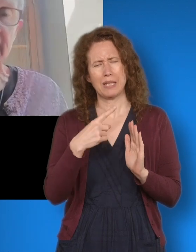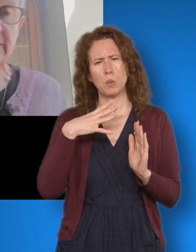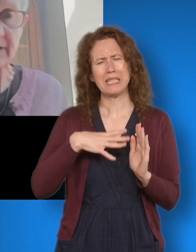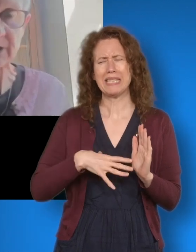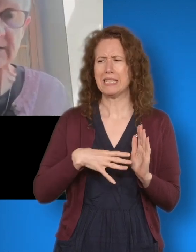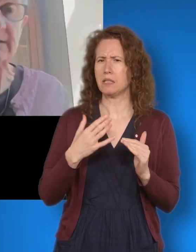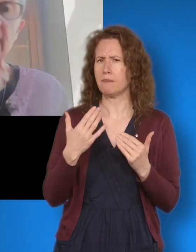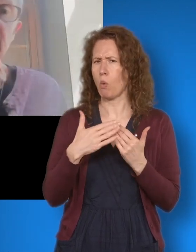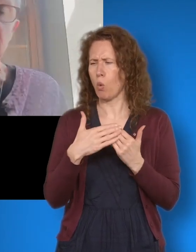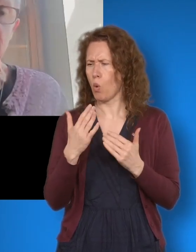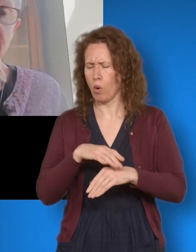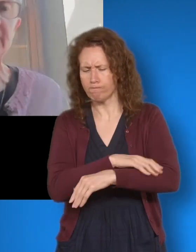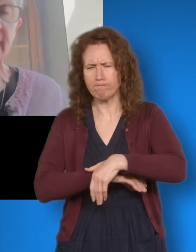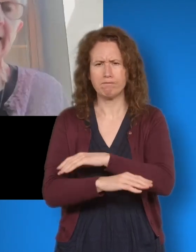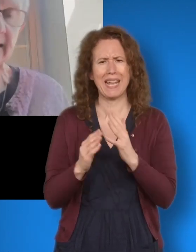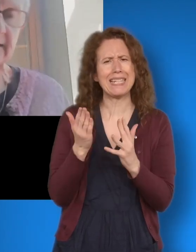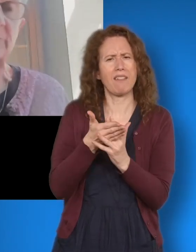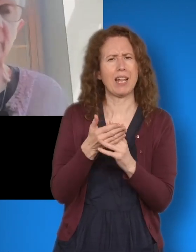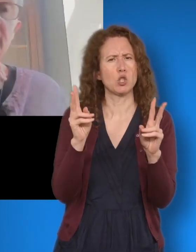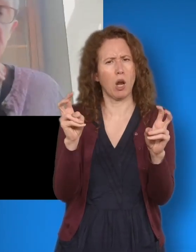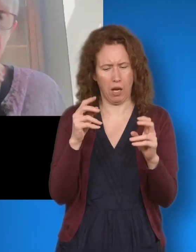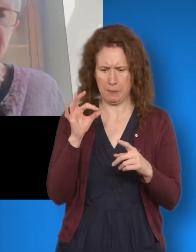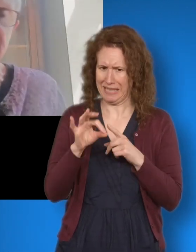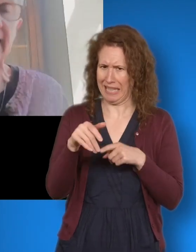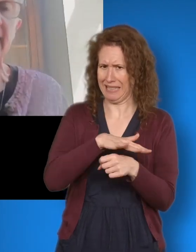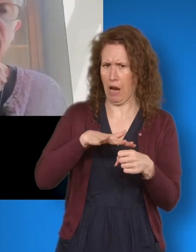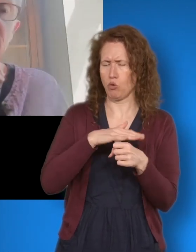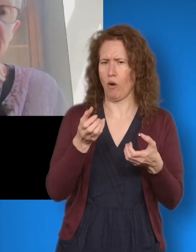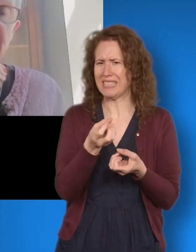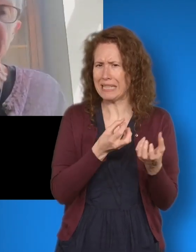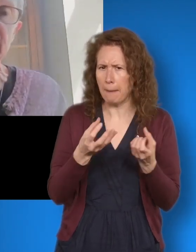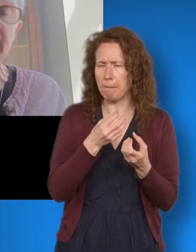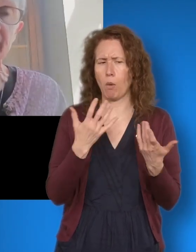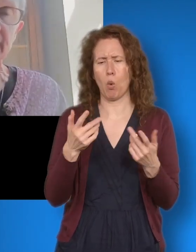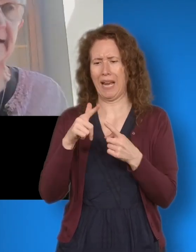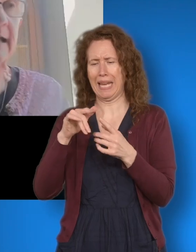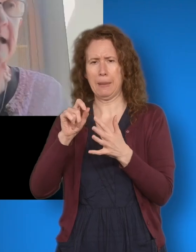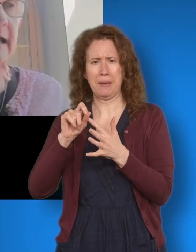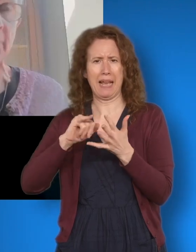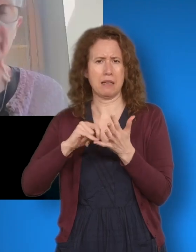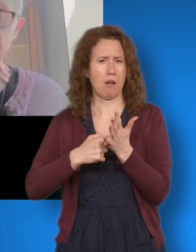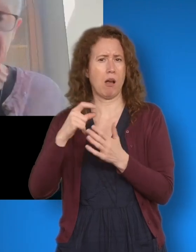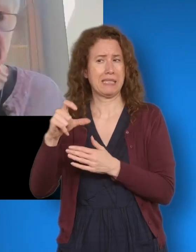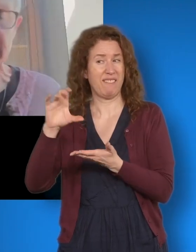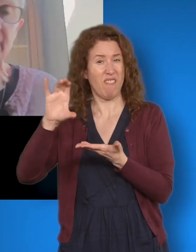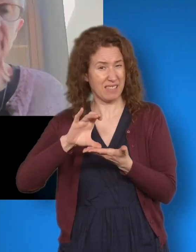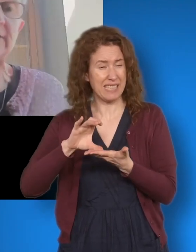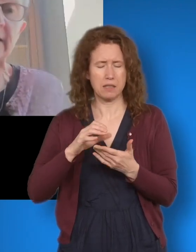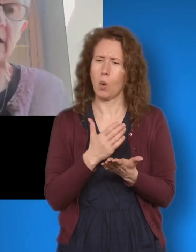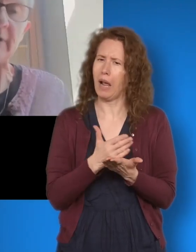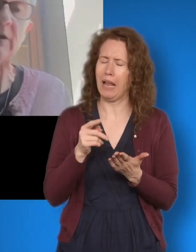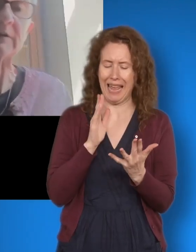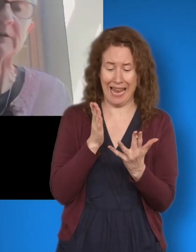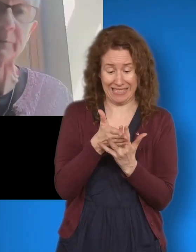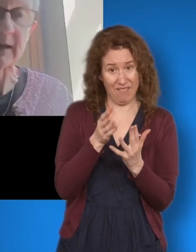need for interventions, particularly in this realm of STEM and particularly in the realm of EPSRC funding. Clearly, those